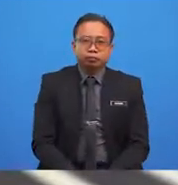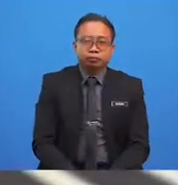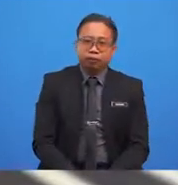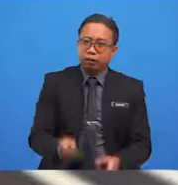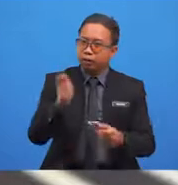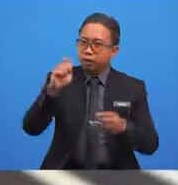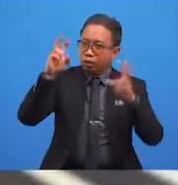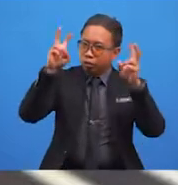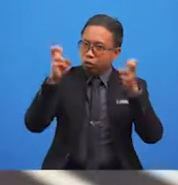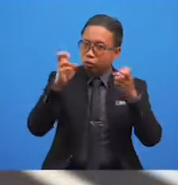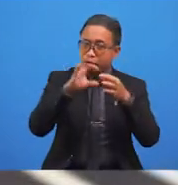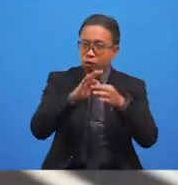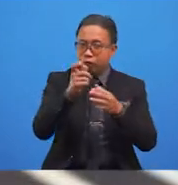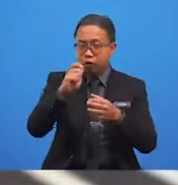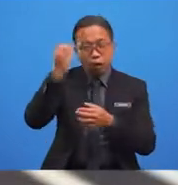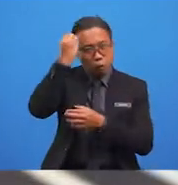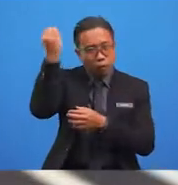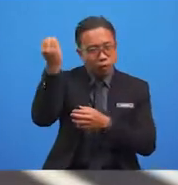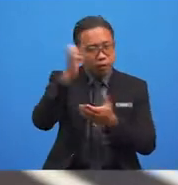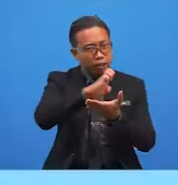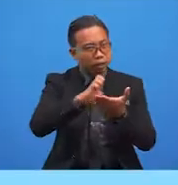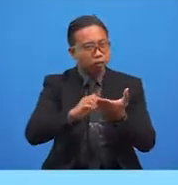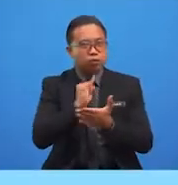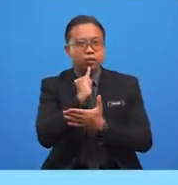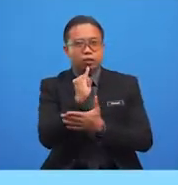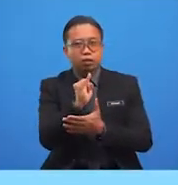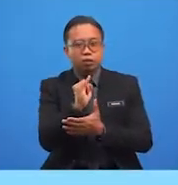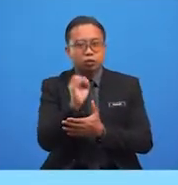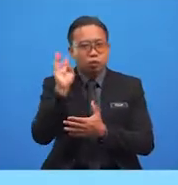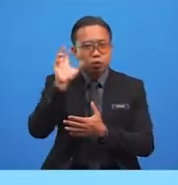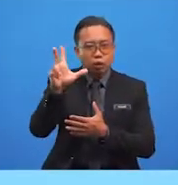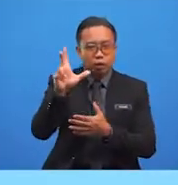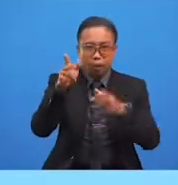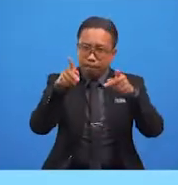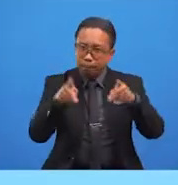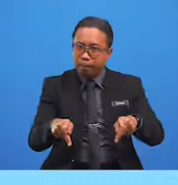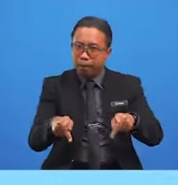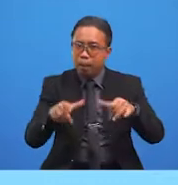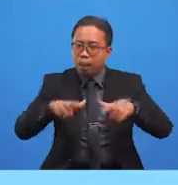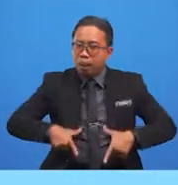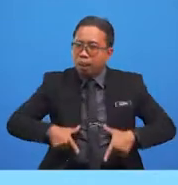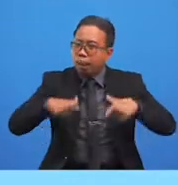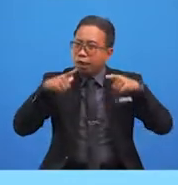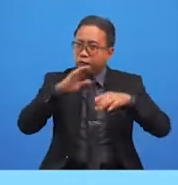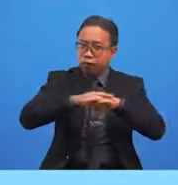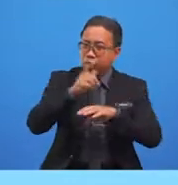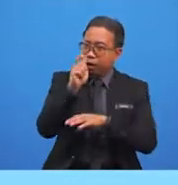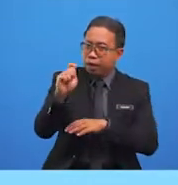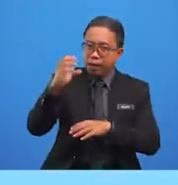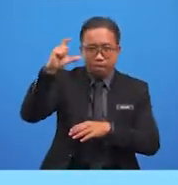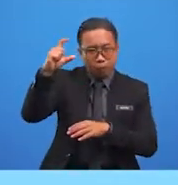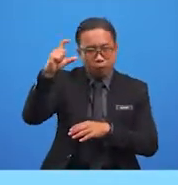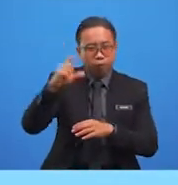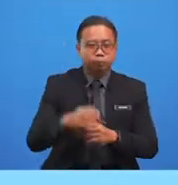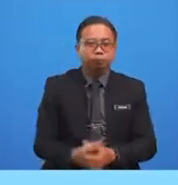The topic of the opinion essay is, will people ever live on the moon?